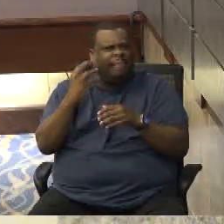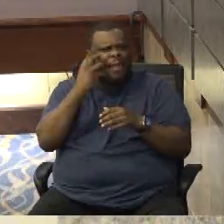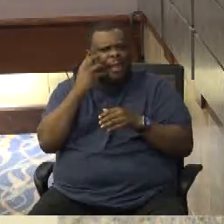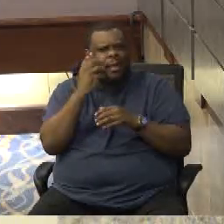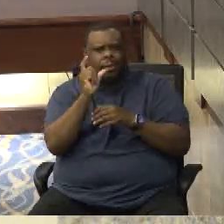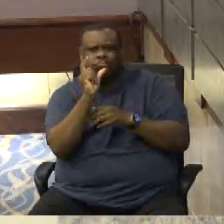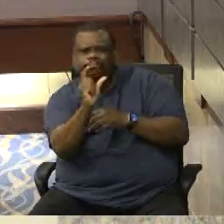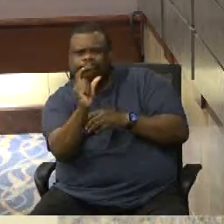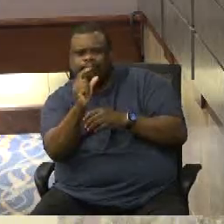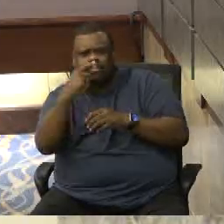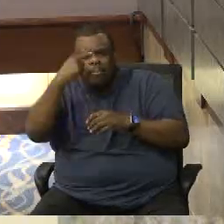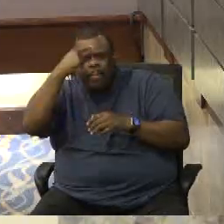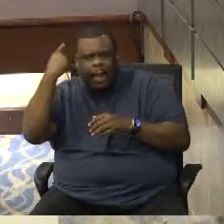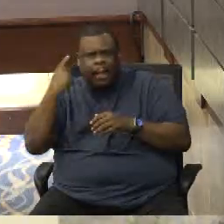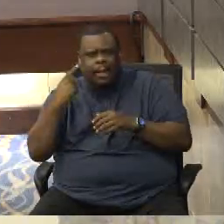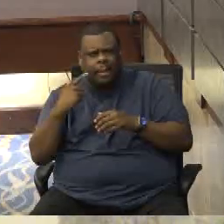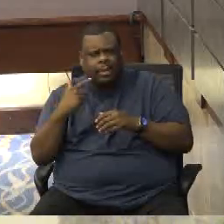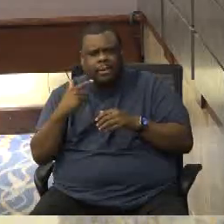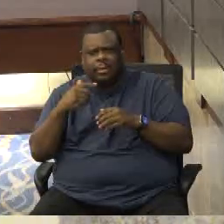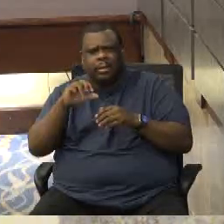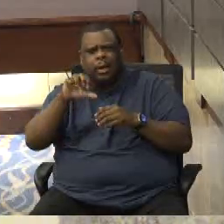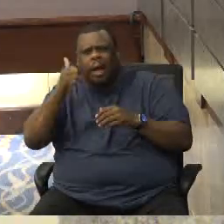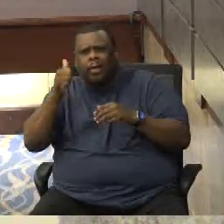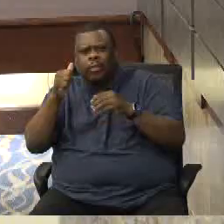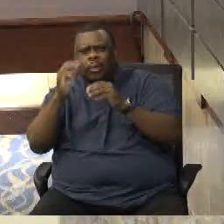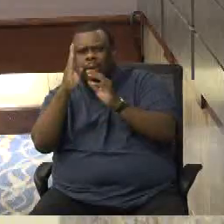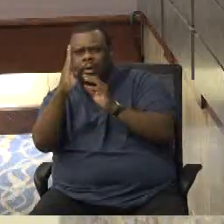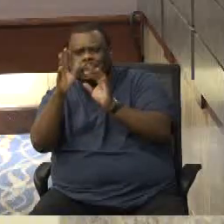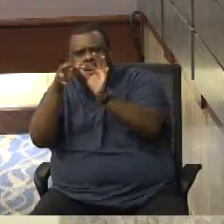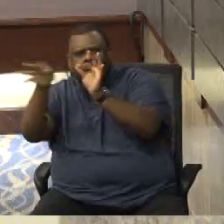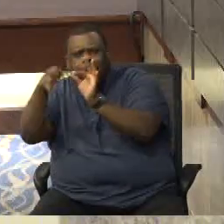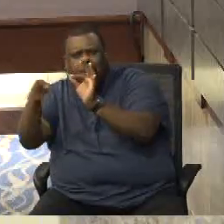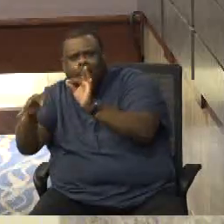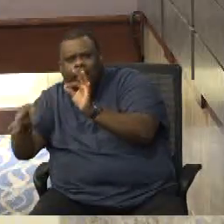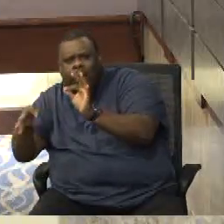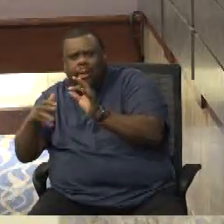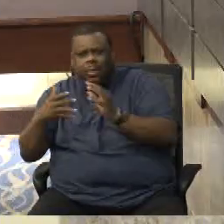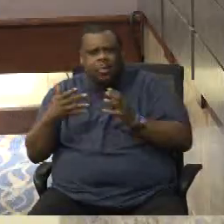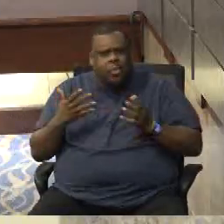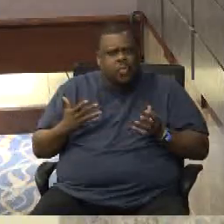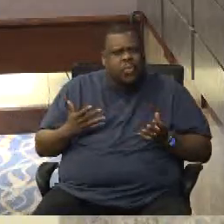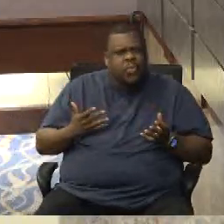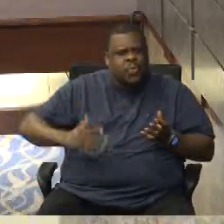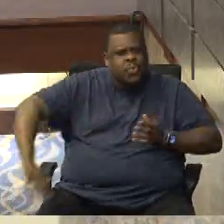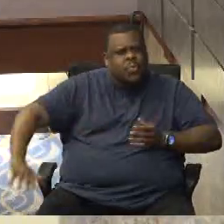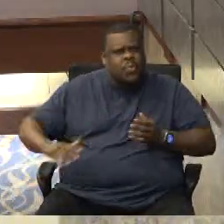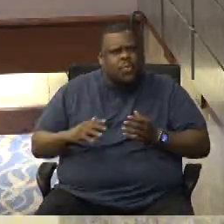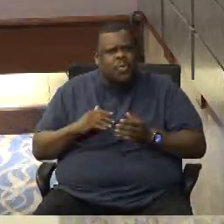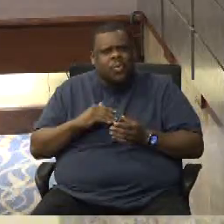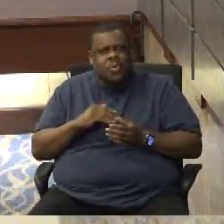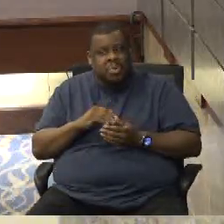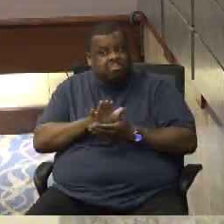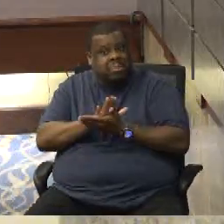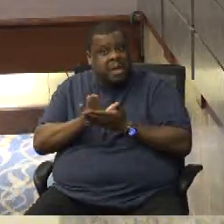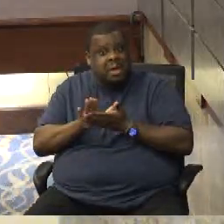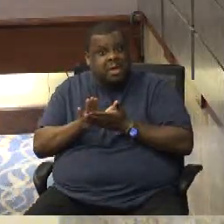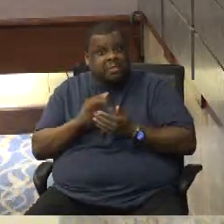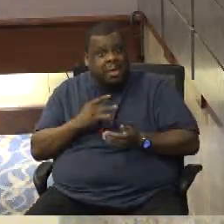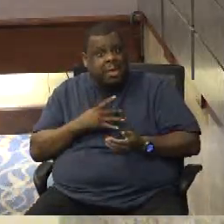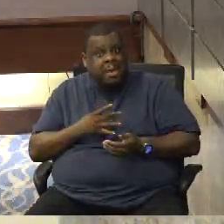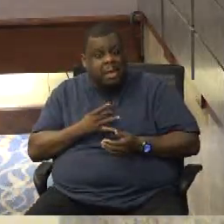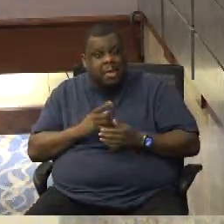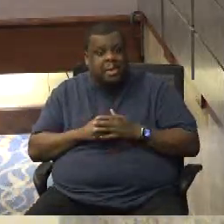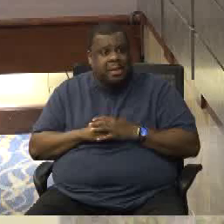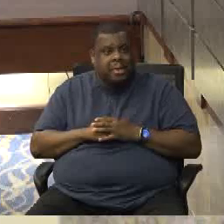I think you made the messaging a little more portable with that City of Waco on there, and kind of you can use it in different places in different ways.